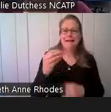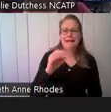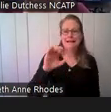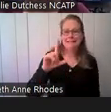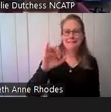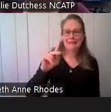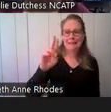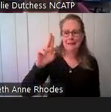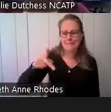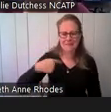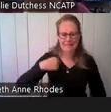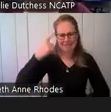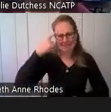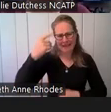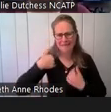have time.